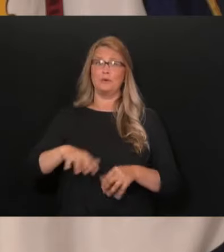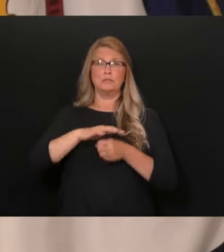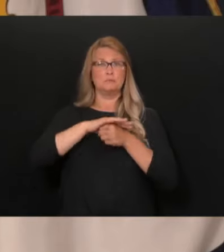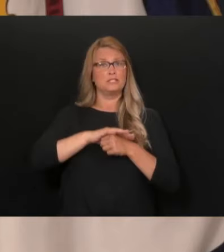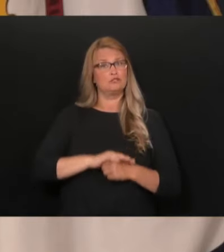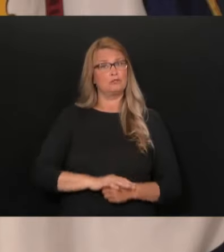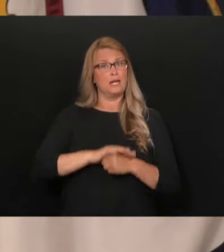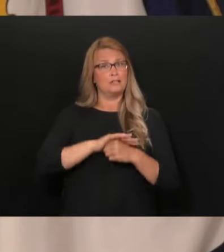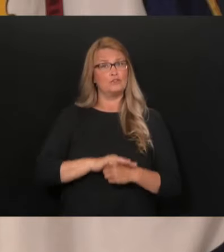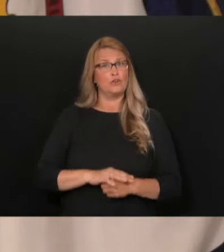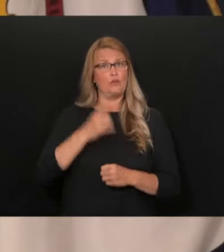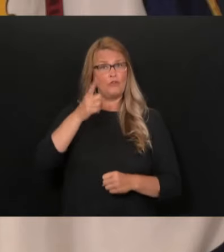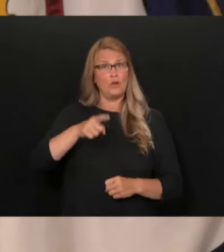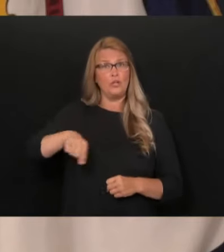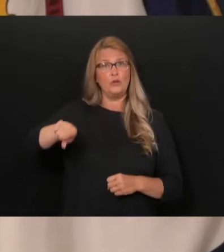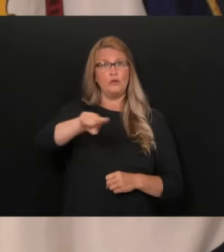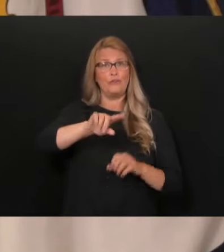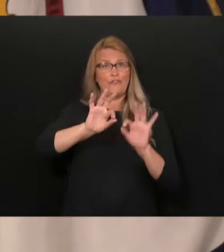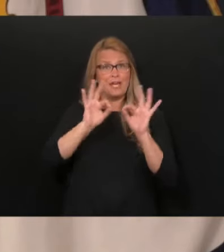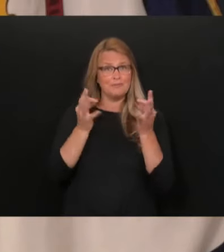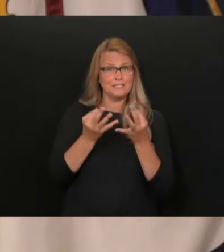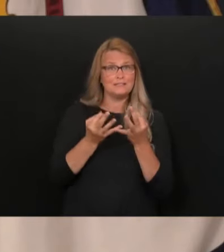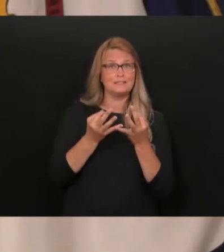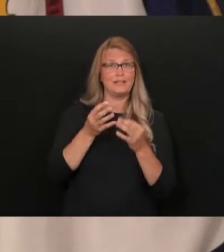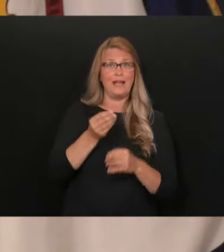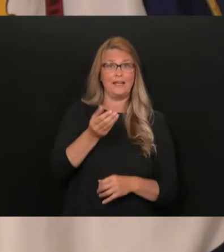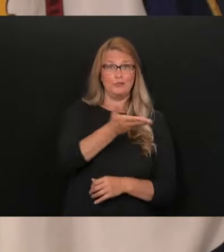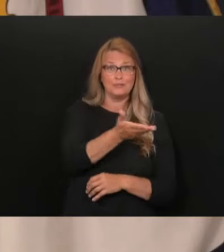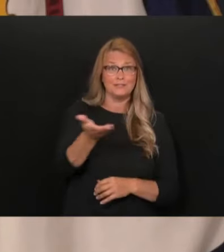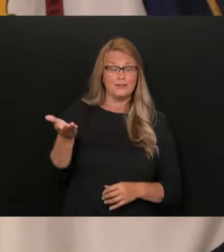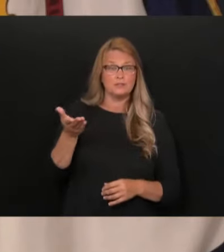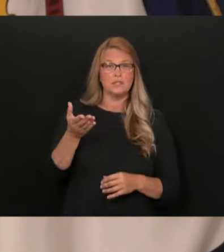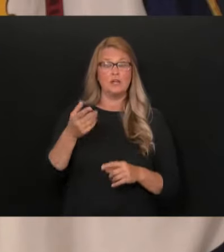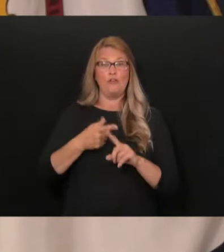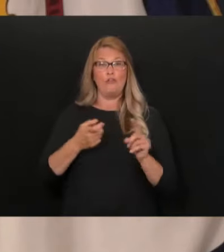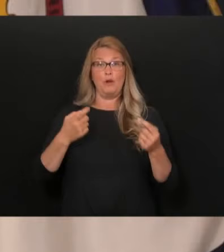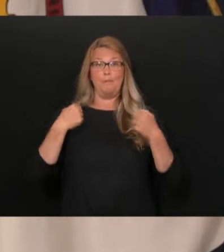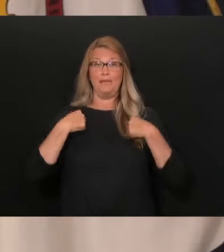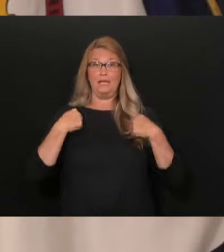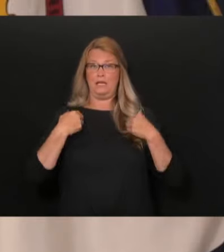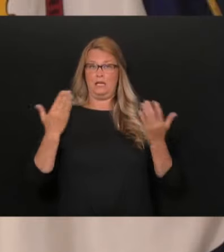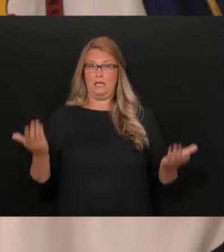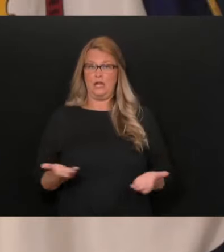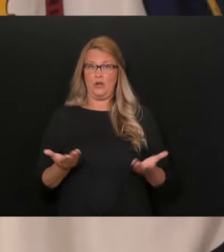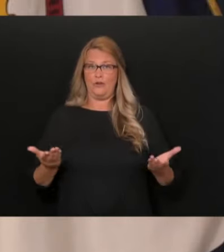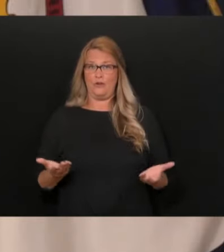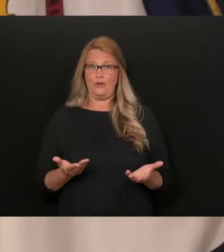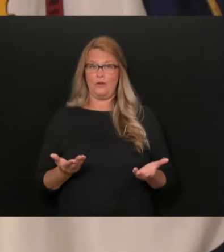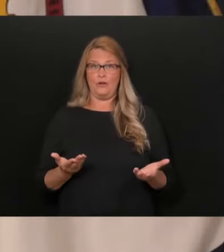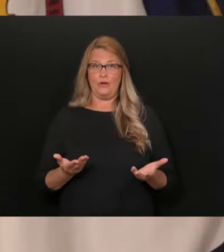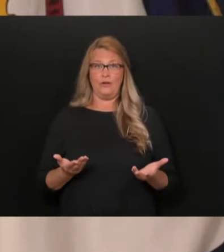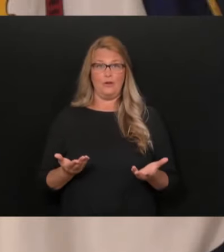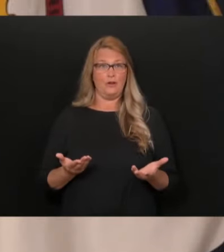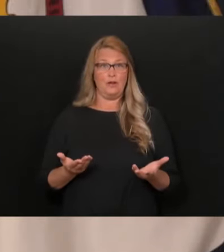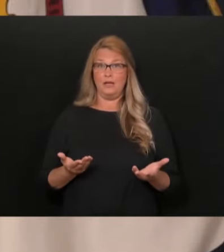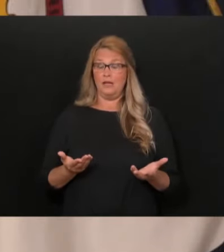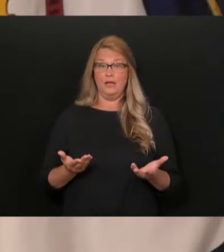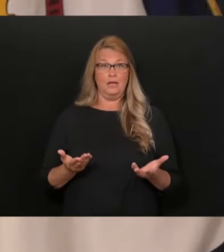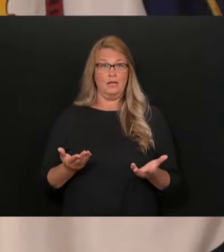and everything. From a standpoint of us and what we're doing here, you know, with no